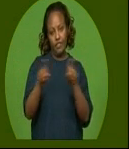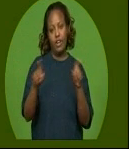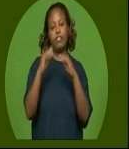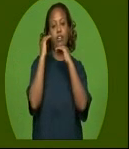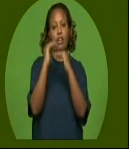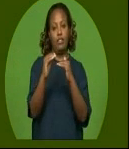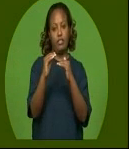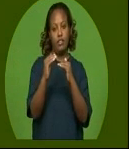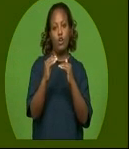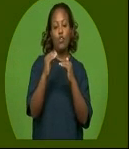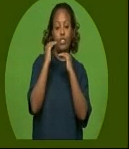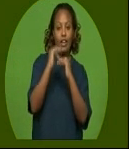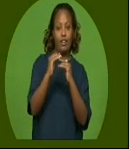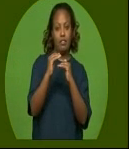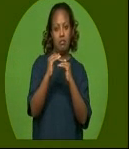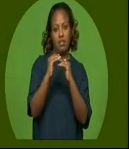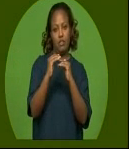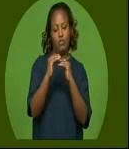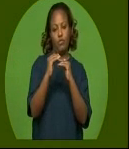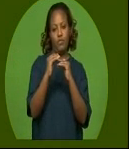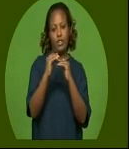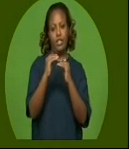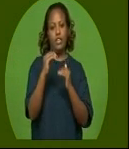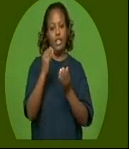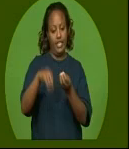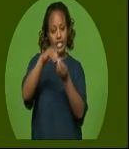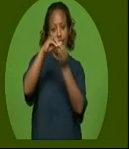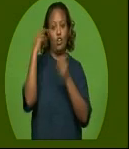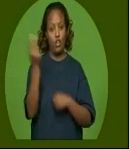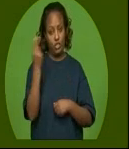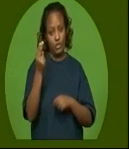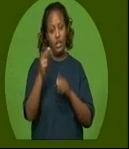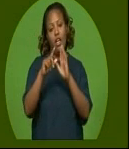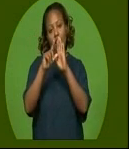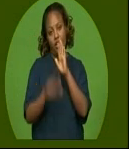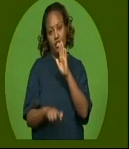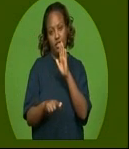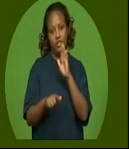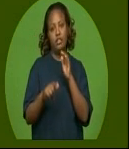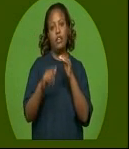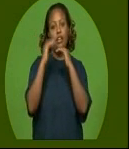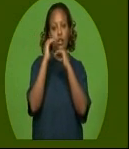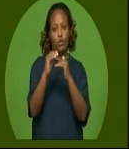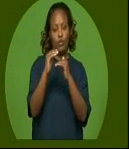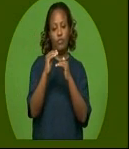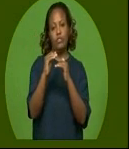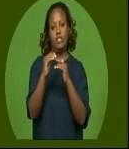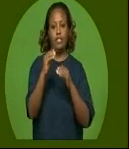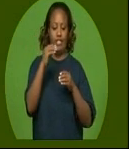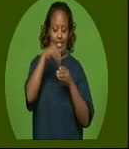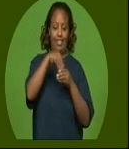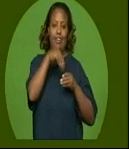but at different rates, where the rate of increase in consumption is less than the rate of increase